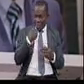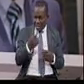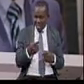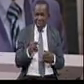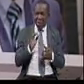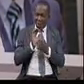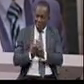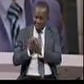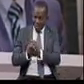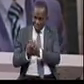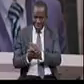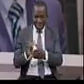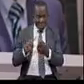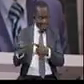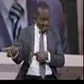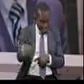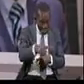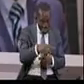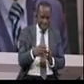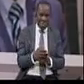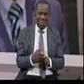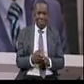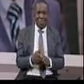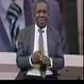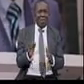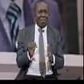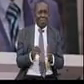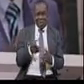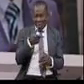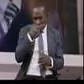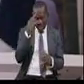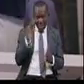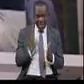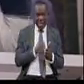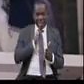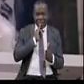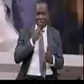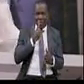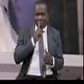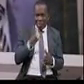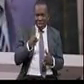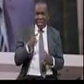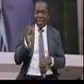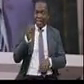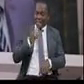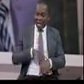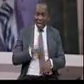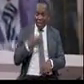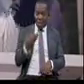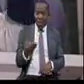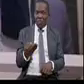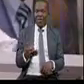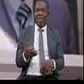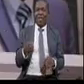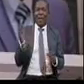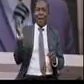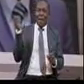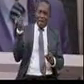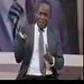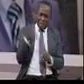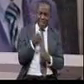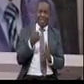because it is really a time of divine impartation. Power for productivity, power for